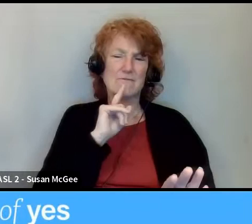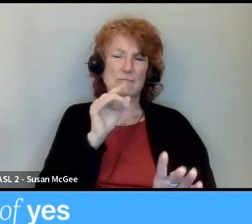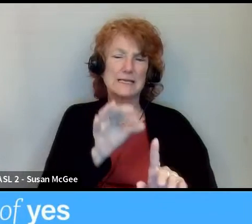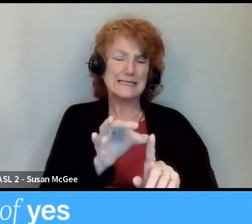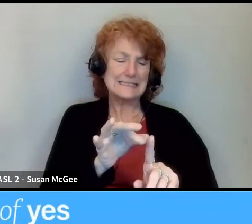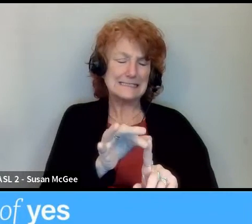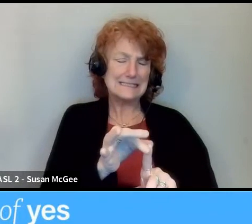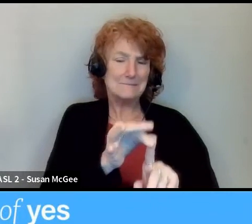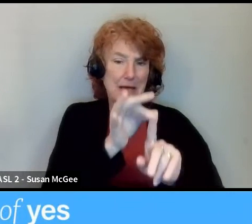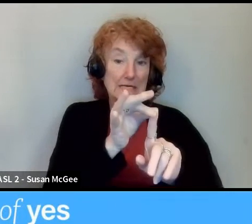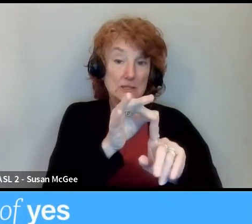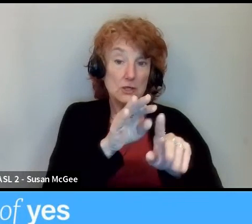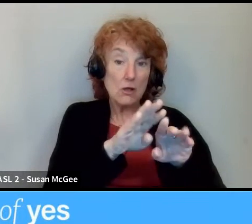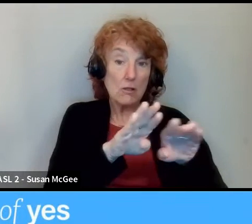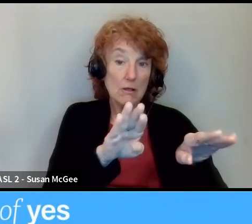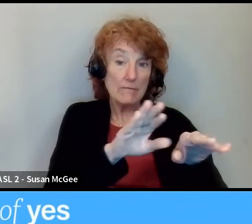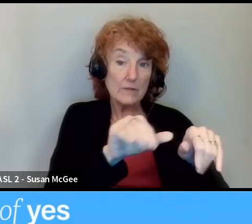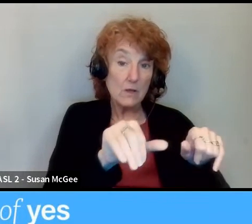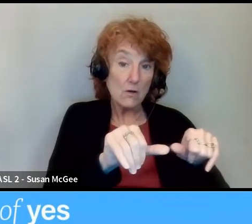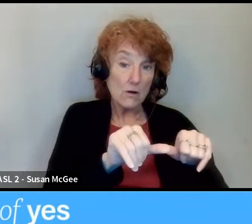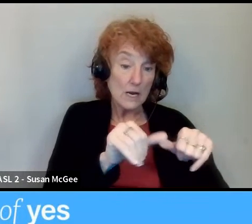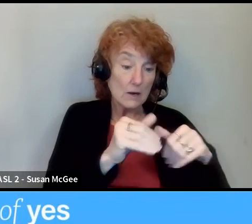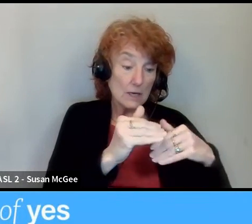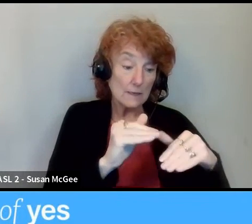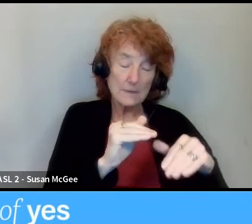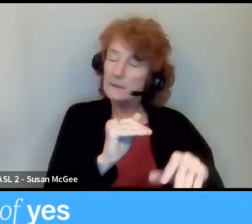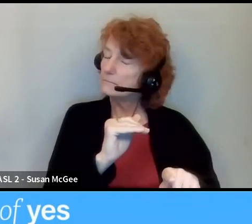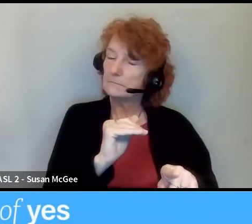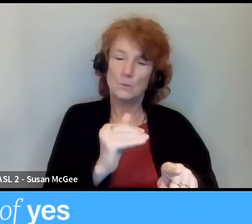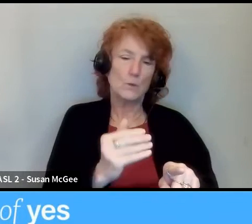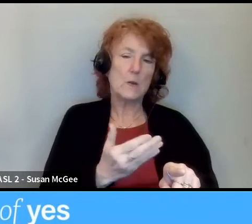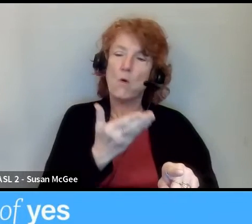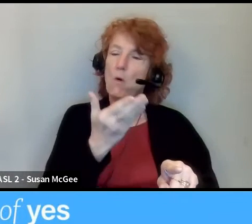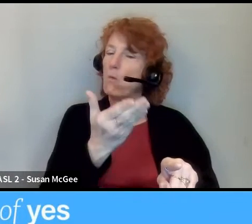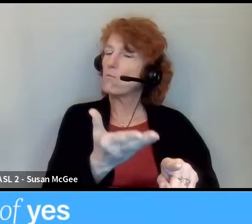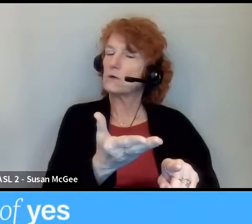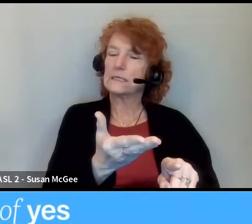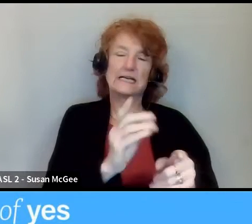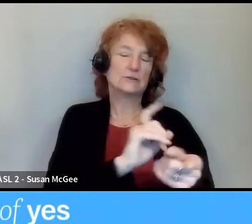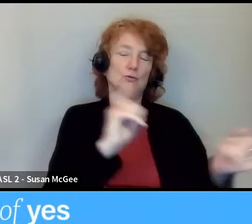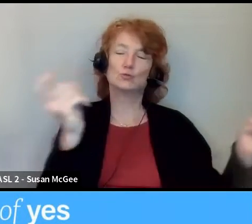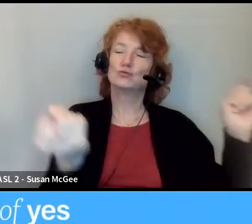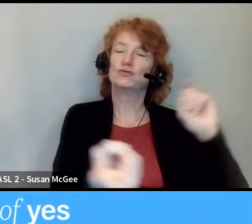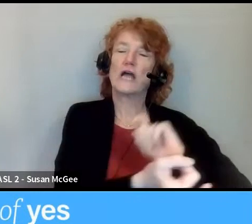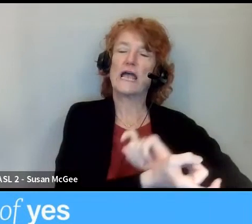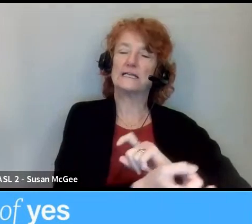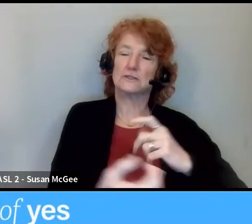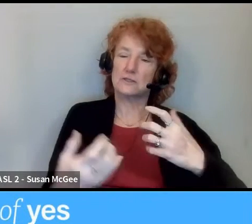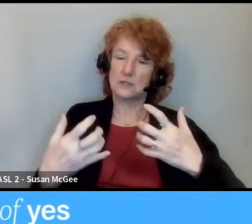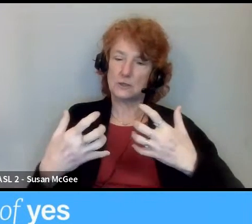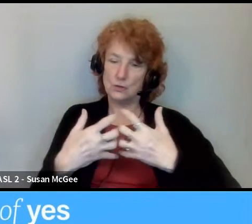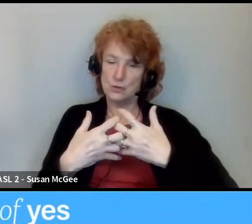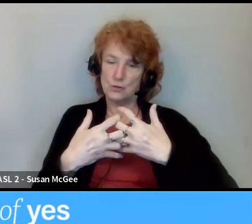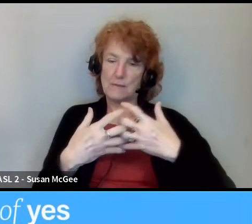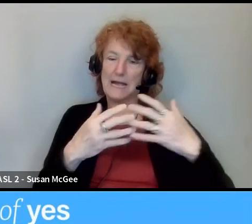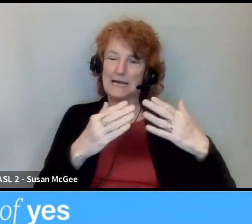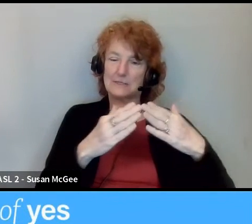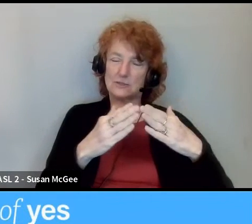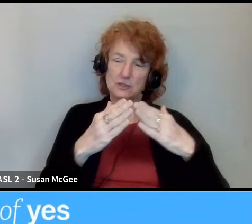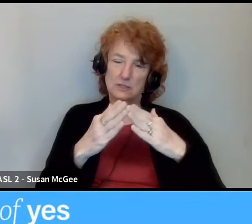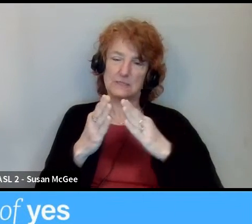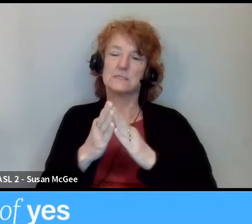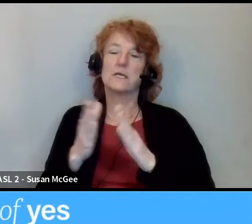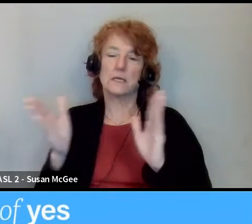we would not propose to change it dramatically in order to equalize it with citywide. We would tend to just adjust it in a way